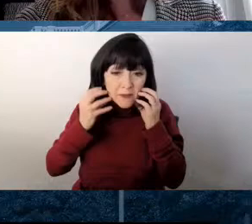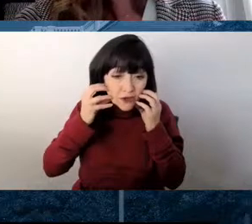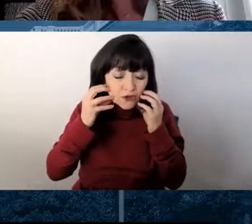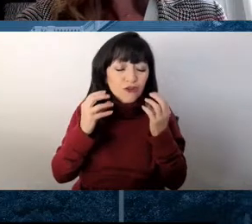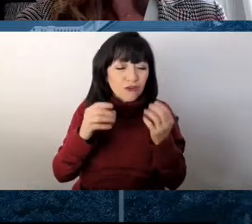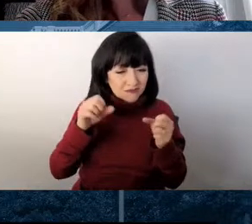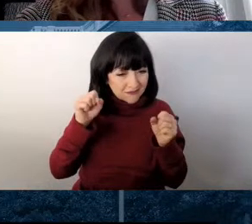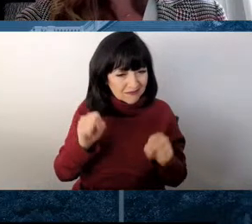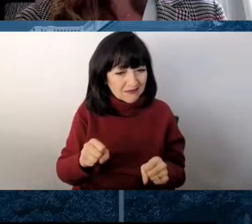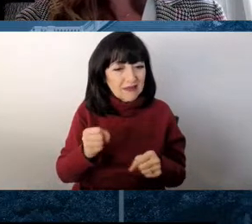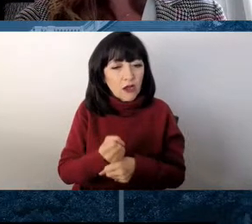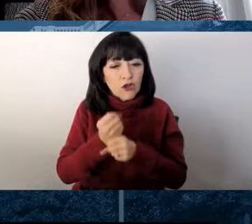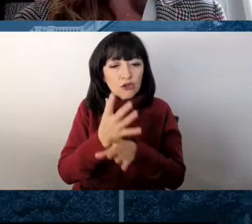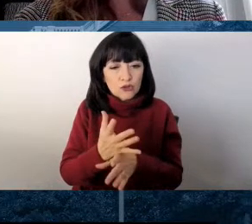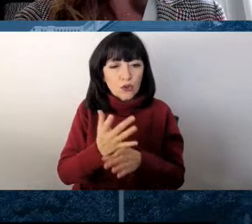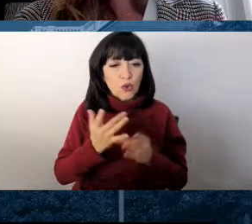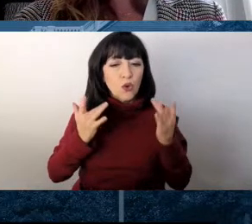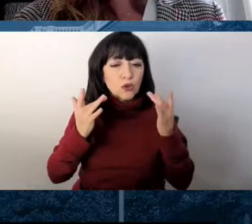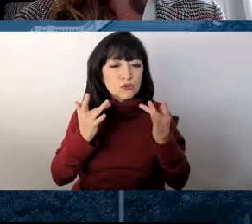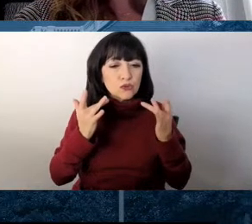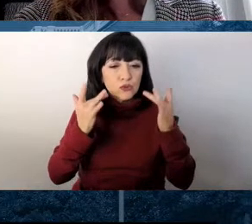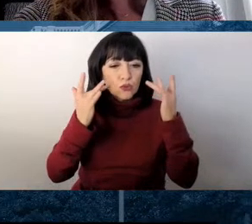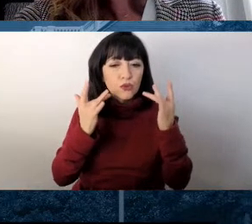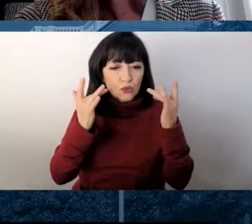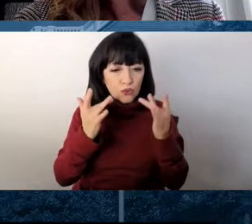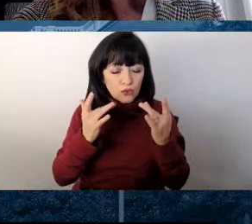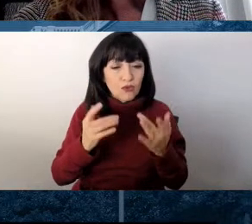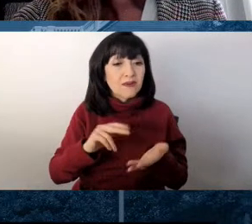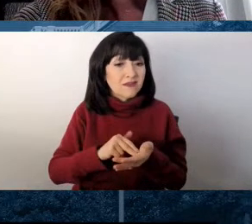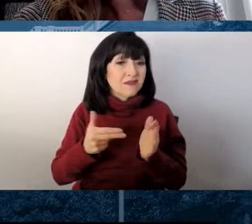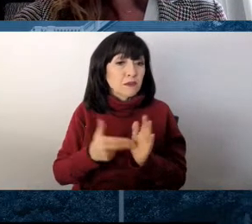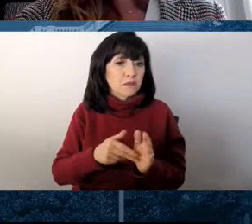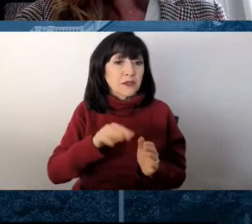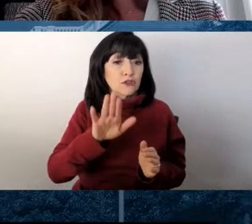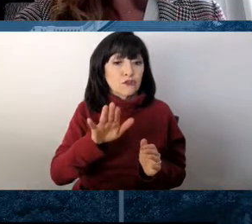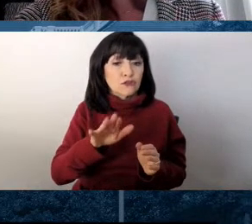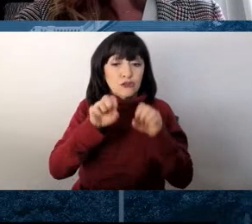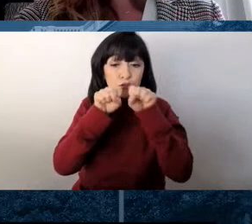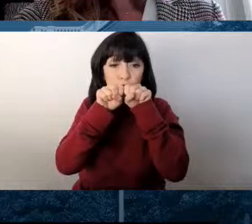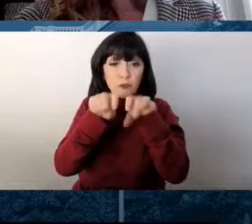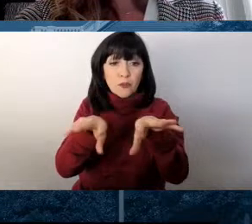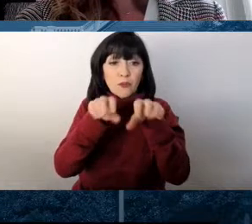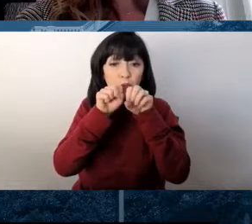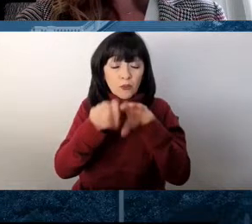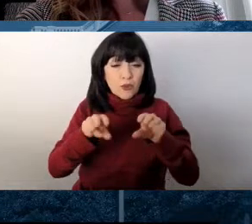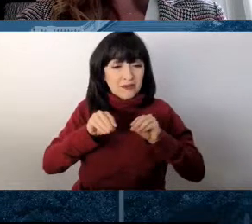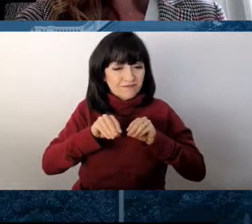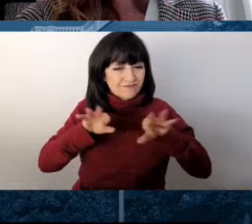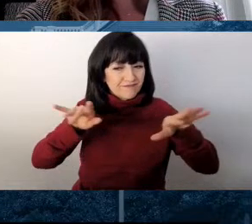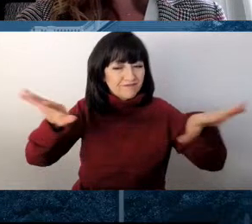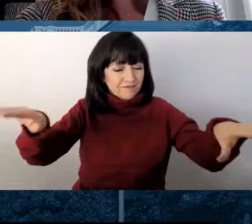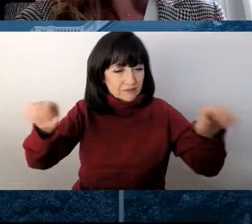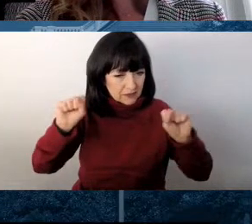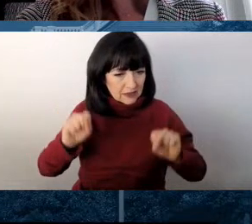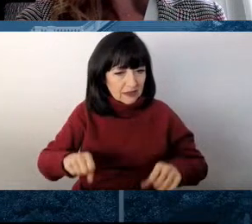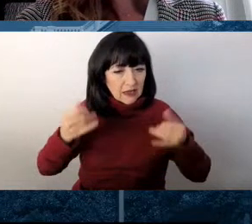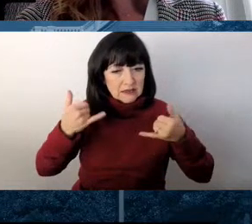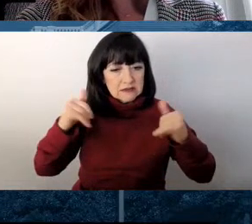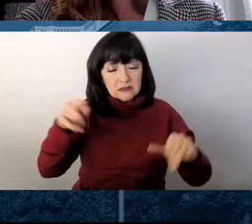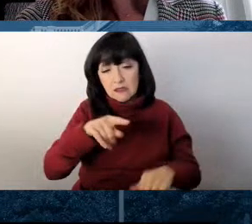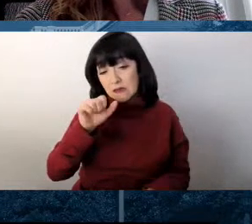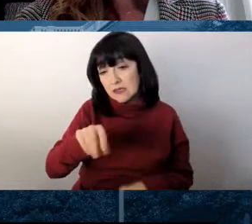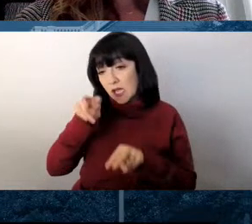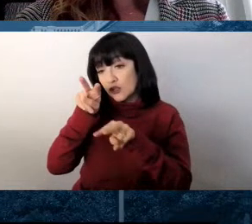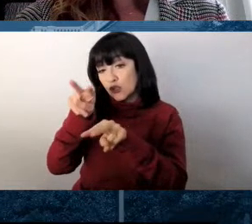make sure you're following the manufacturer's instructions, or you can view an instructional video on CDC's